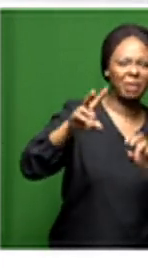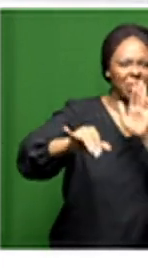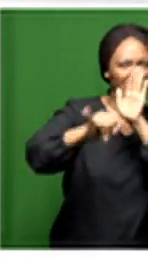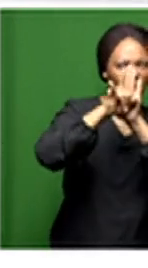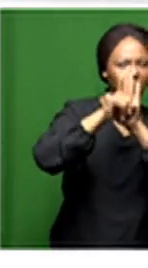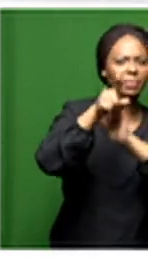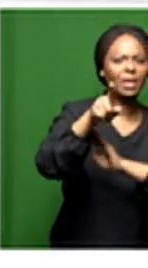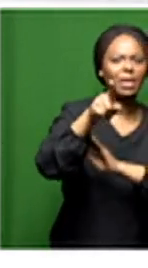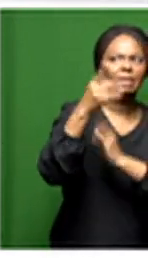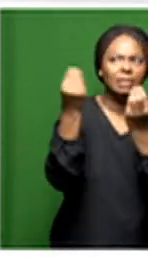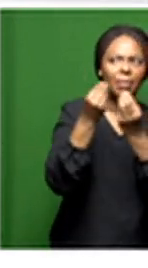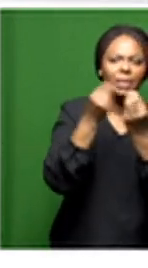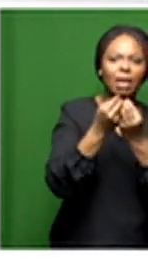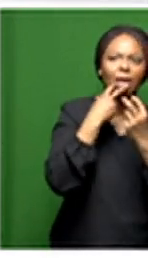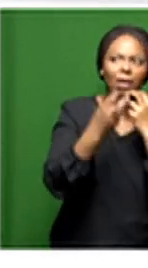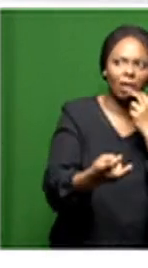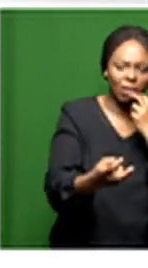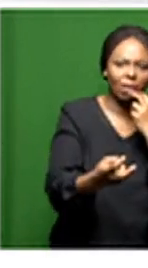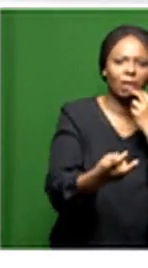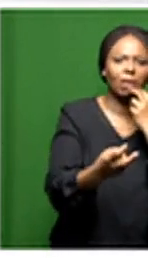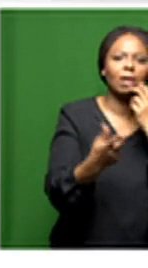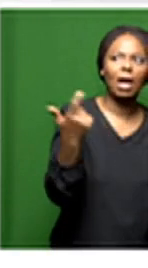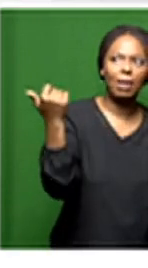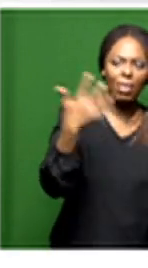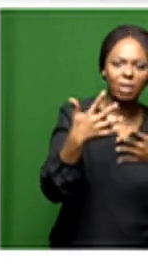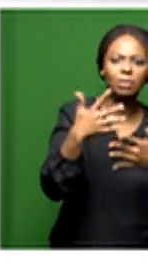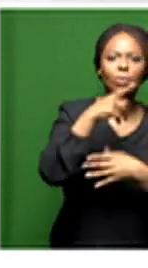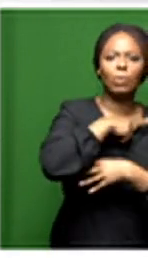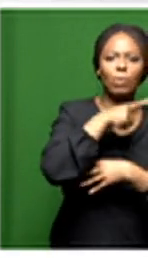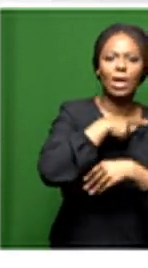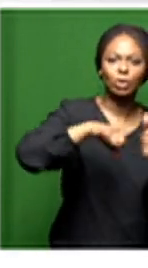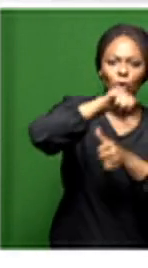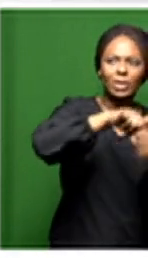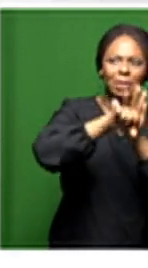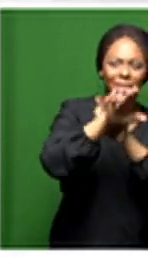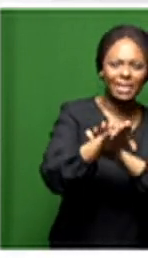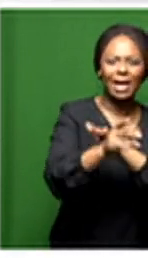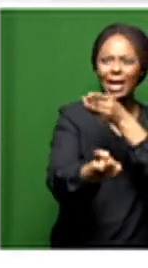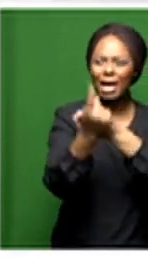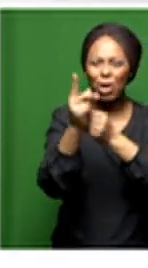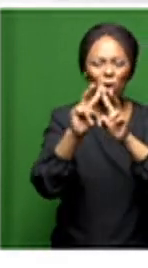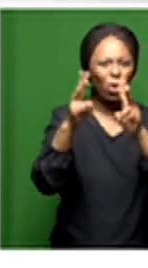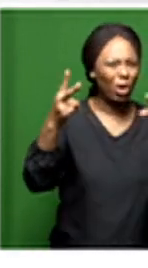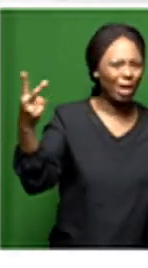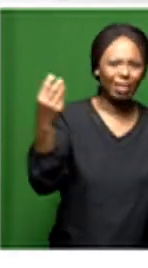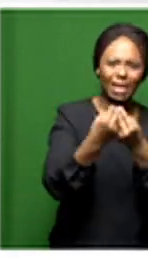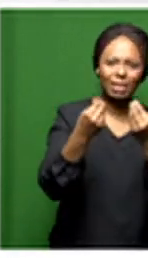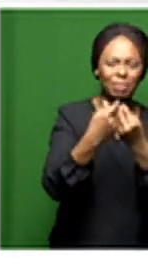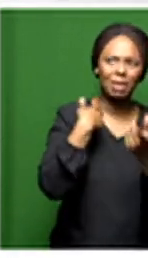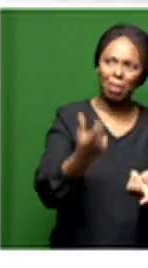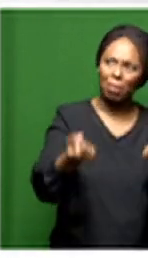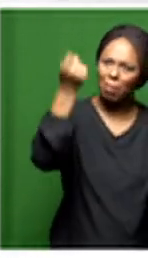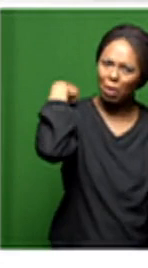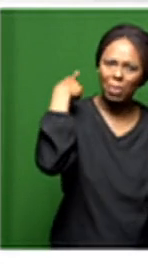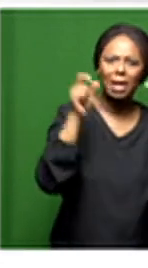amazingly, a lot of us are just going out of our ways because of social media. I mean, I don't understand why people have